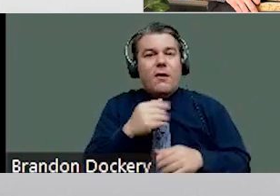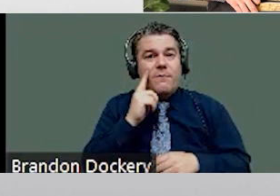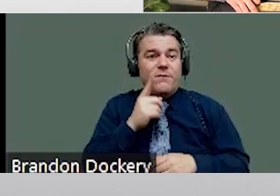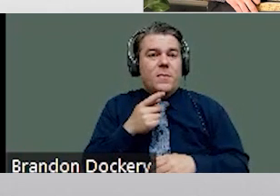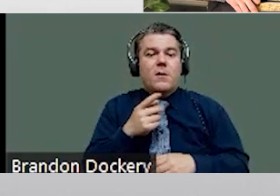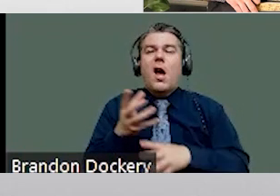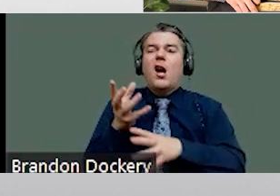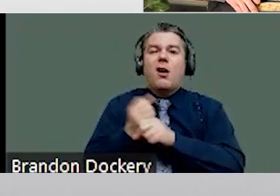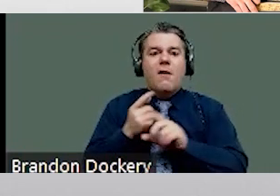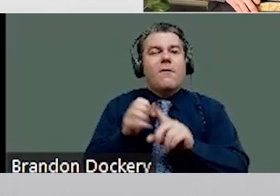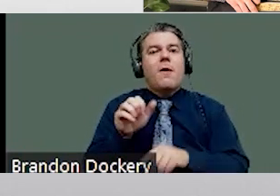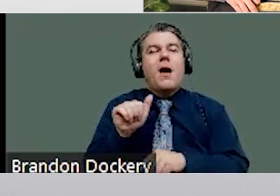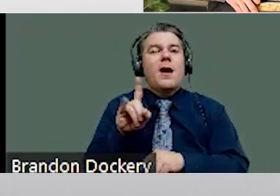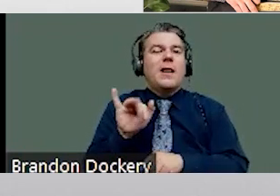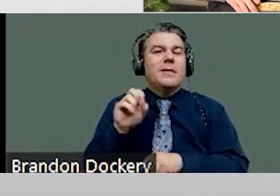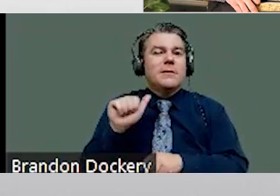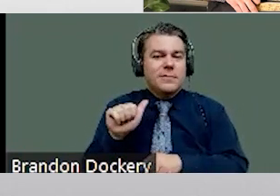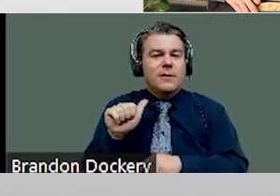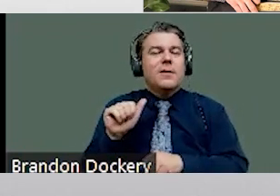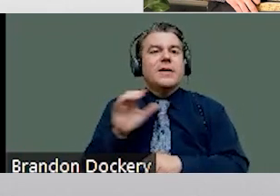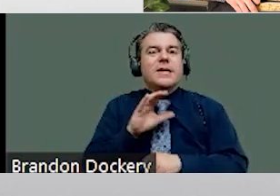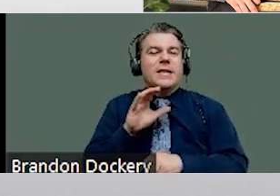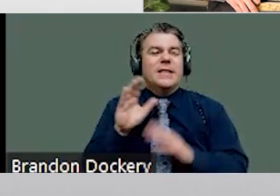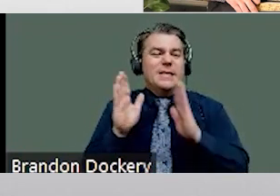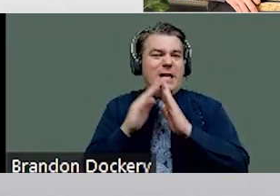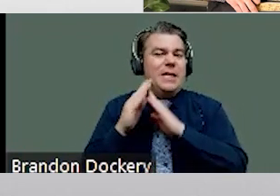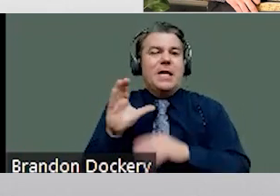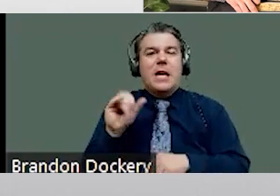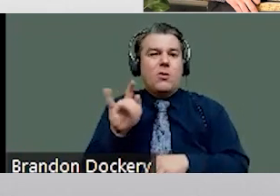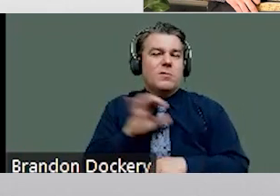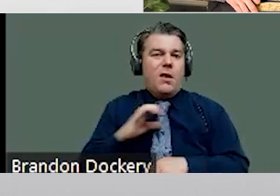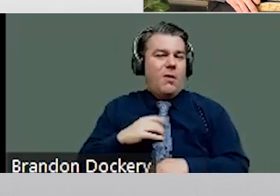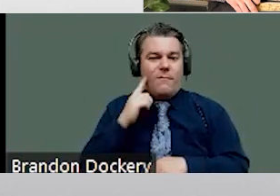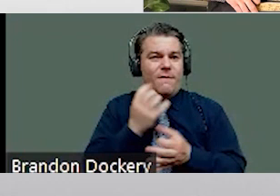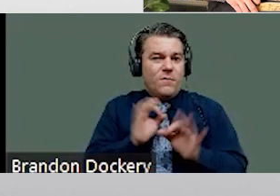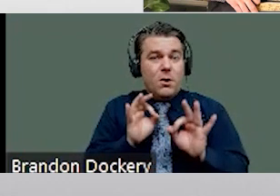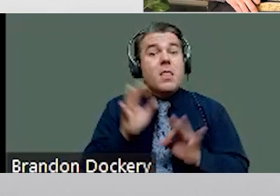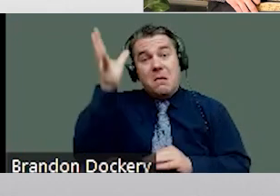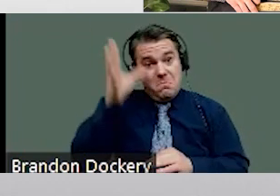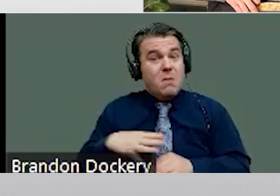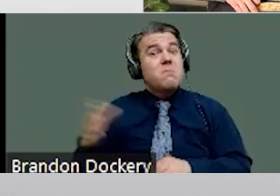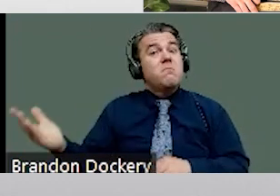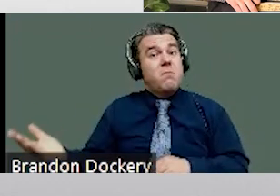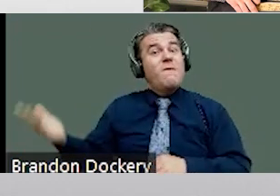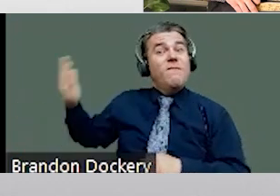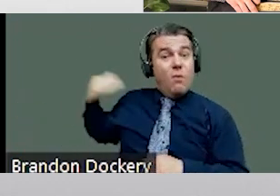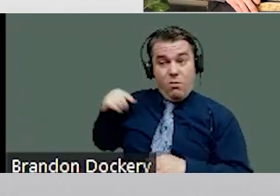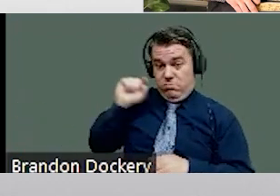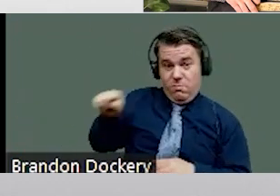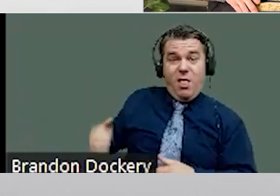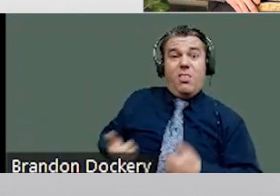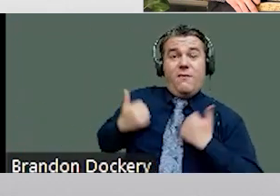Turkey Service got from Atalissa, Iowa, the city council, for free. These men had lived in